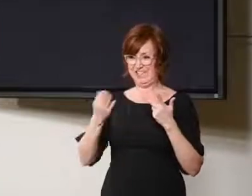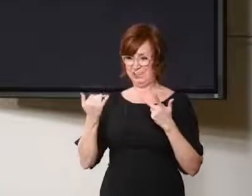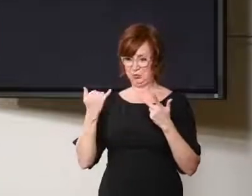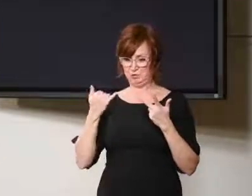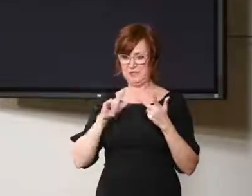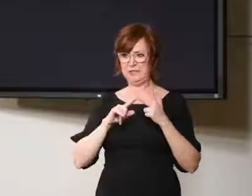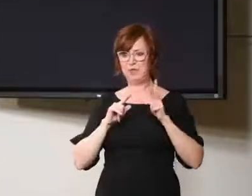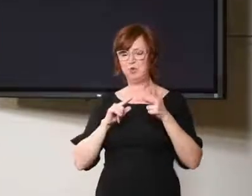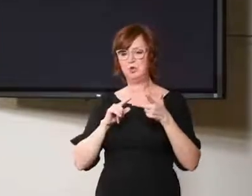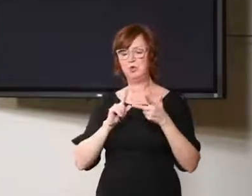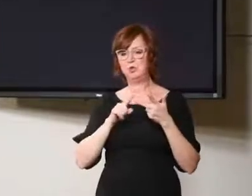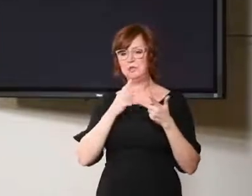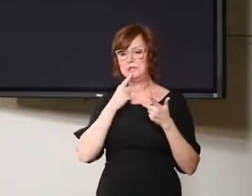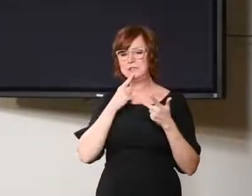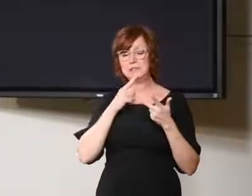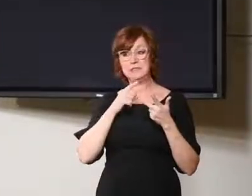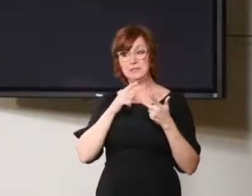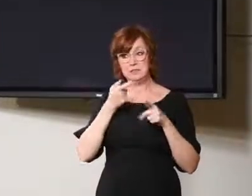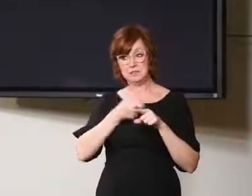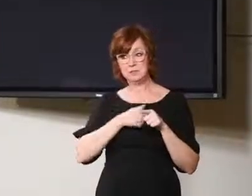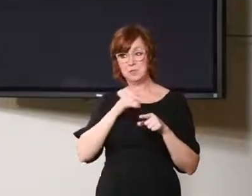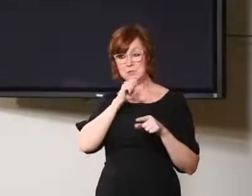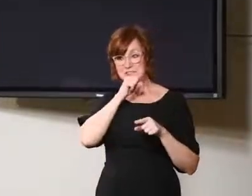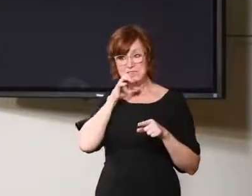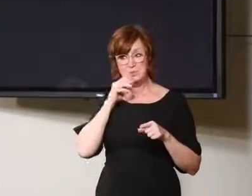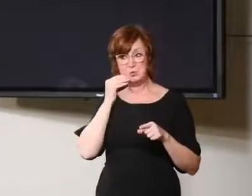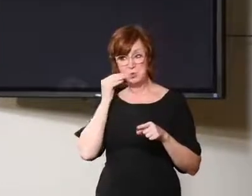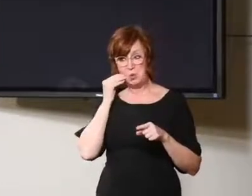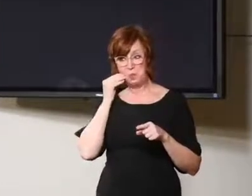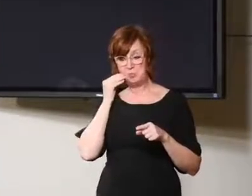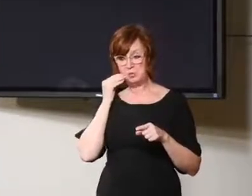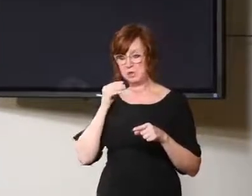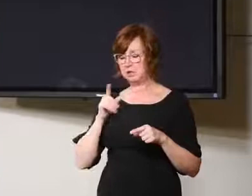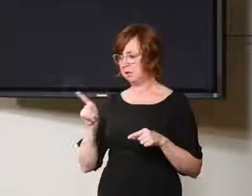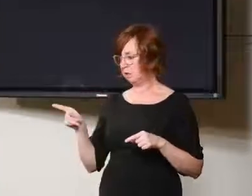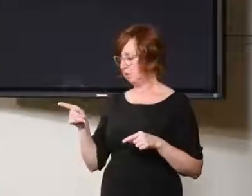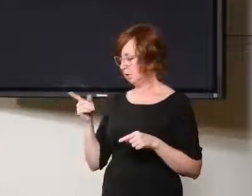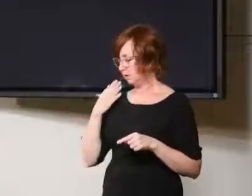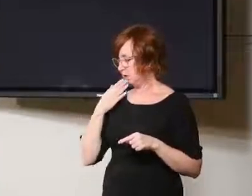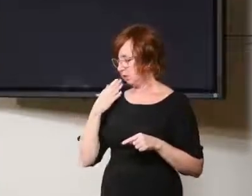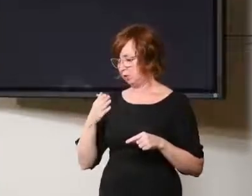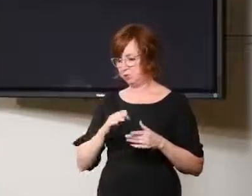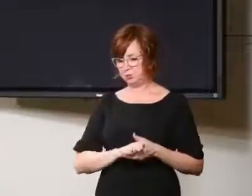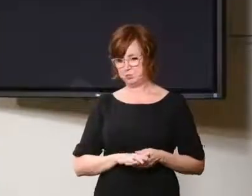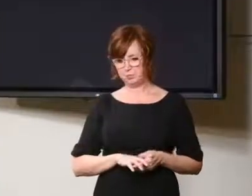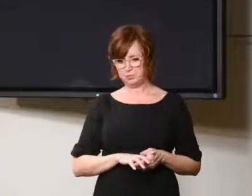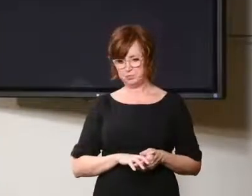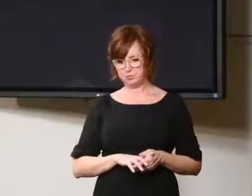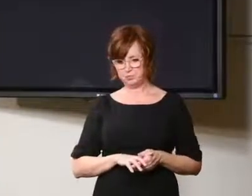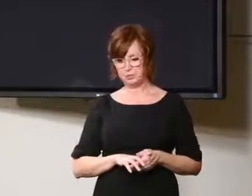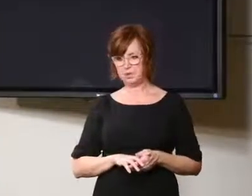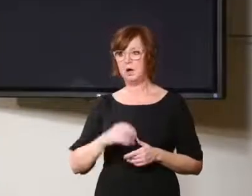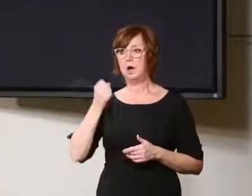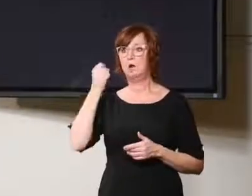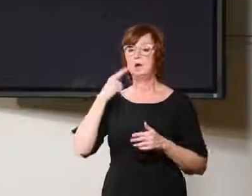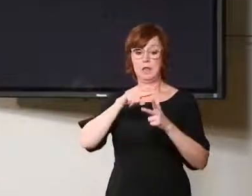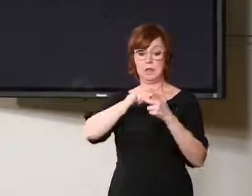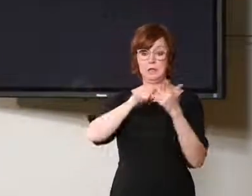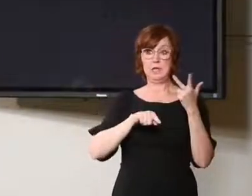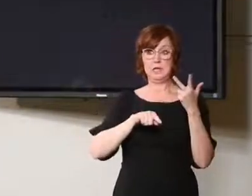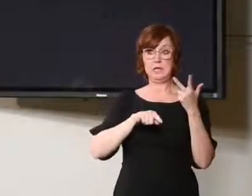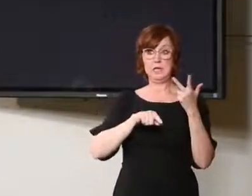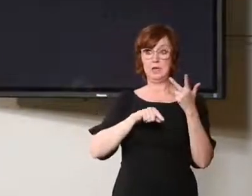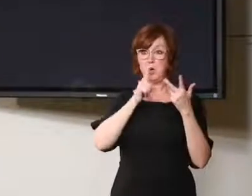of testing there's been done in senior care homes in Saskatchewan? Thanks. So the information we have is that all three individuals are not